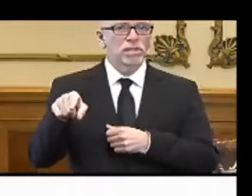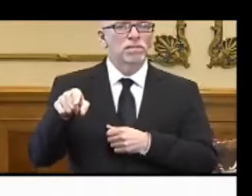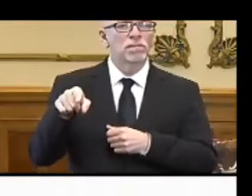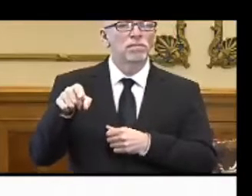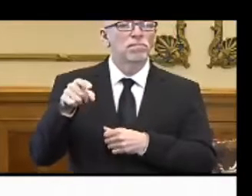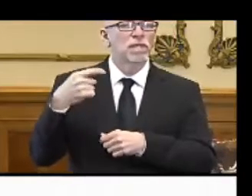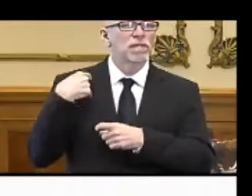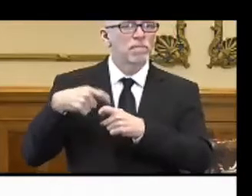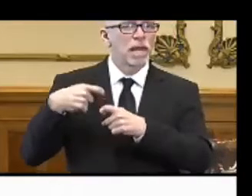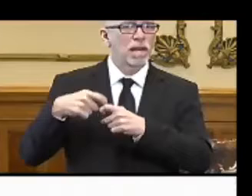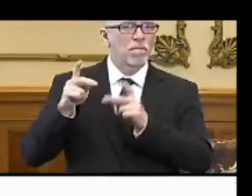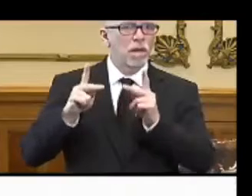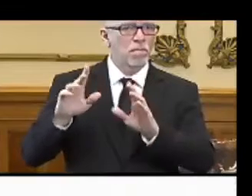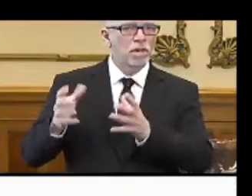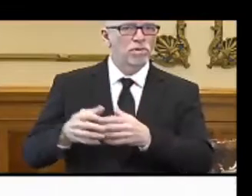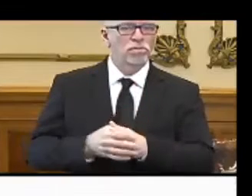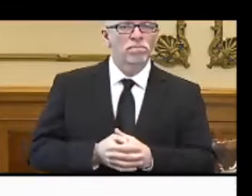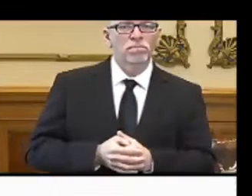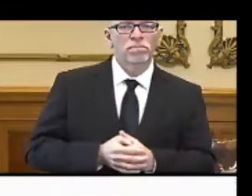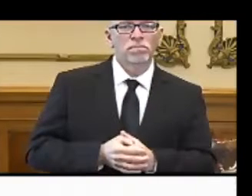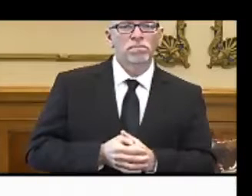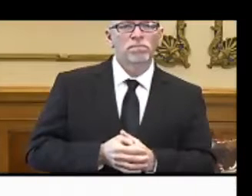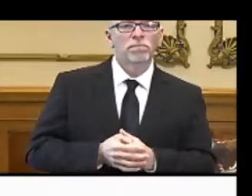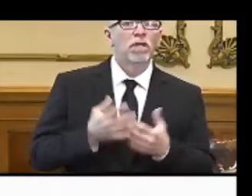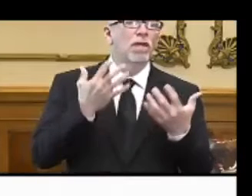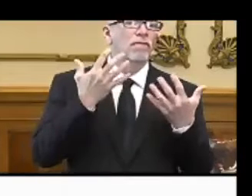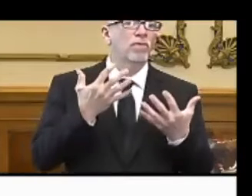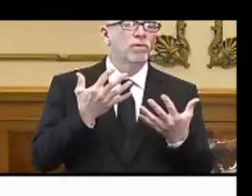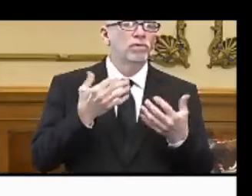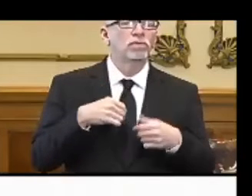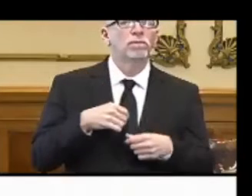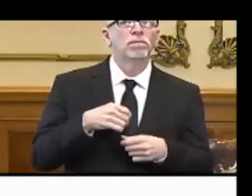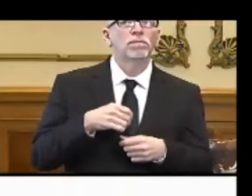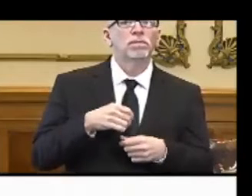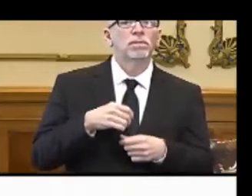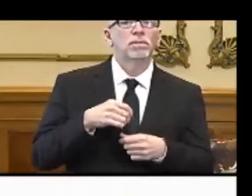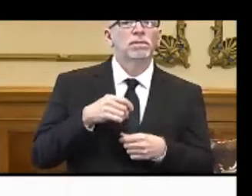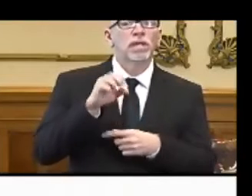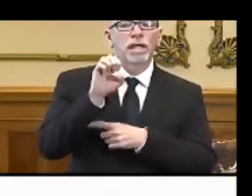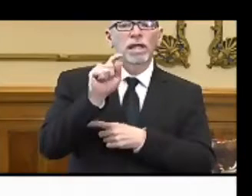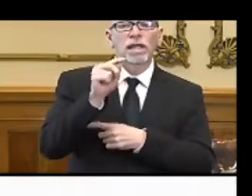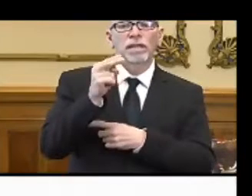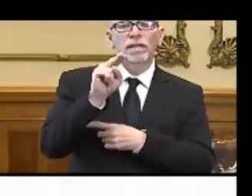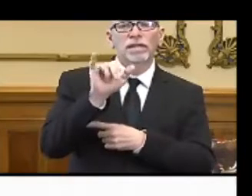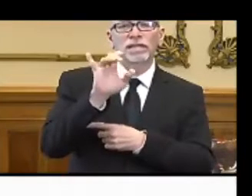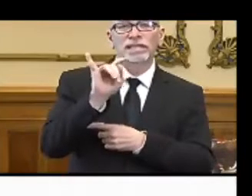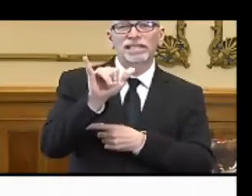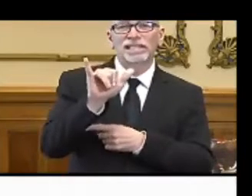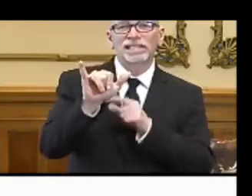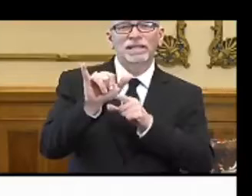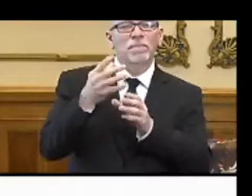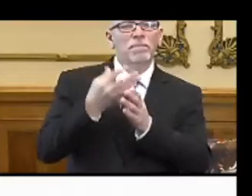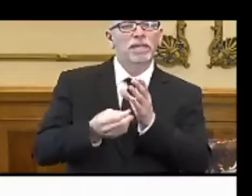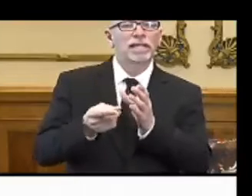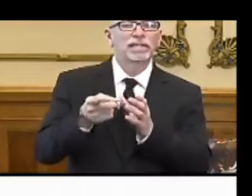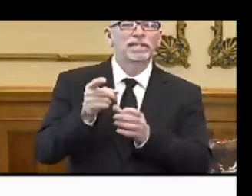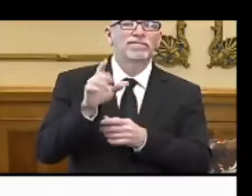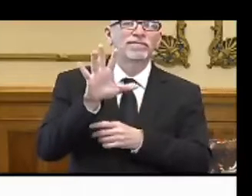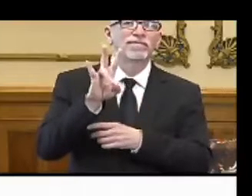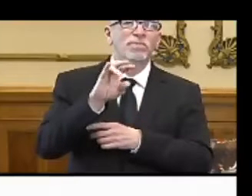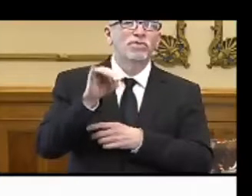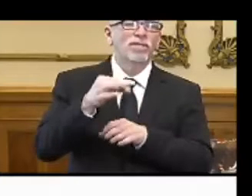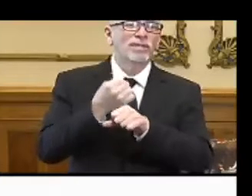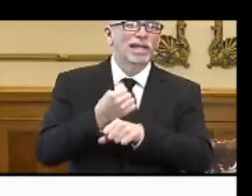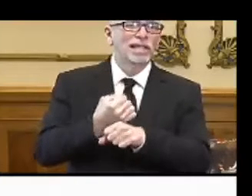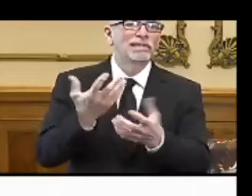our Hispanic population. Unfortunately, the ethnicity part of this is missing about 57% of the